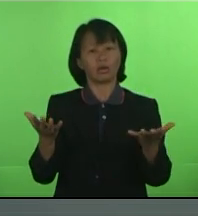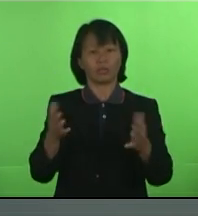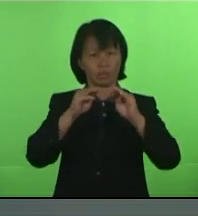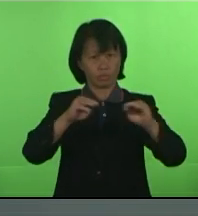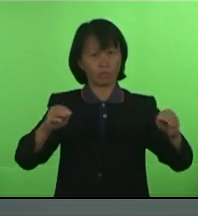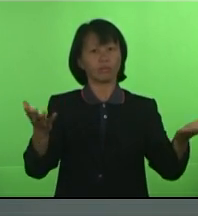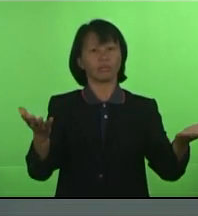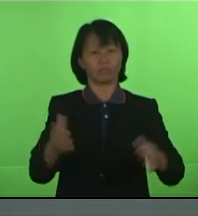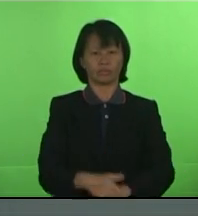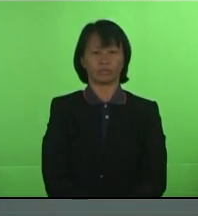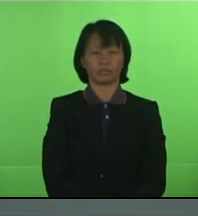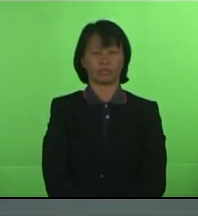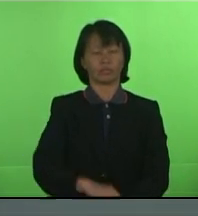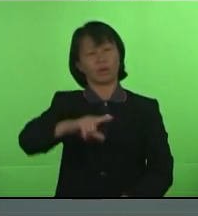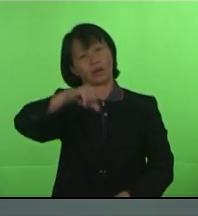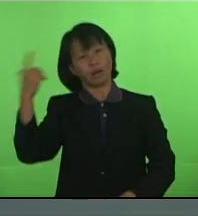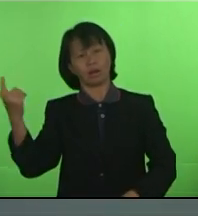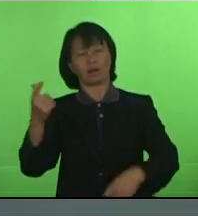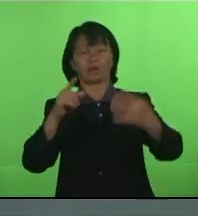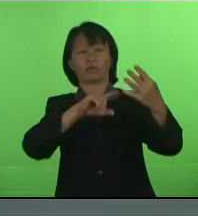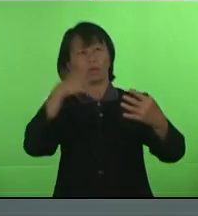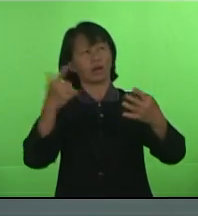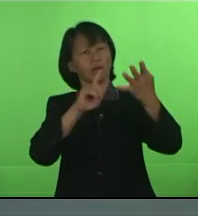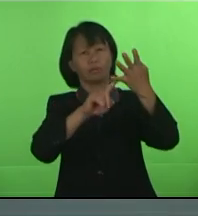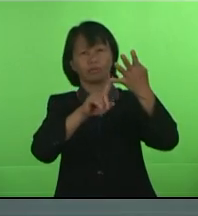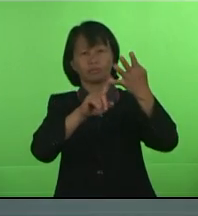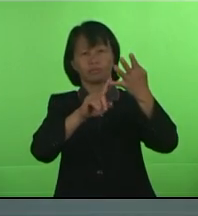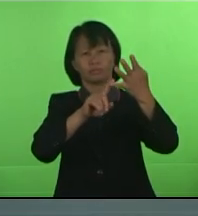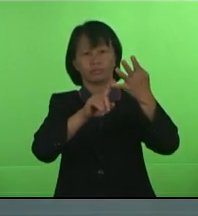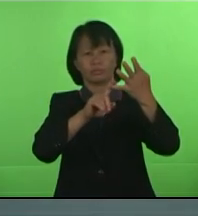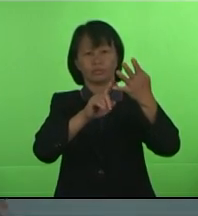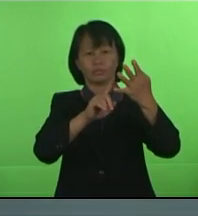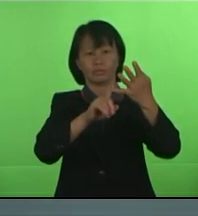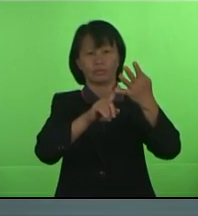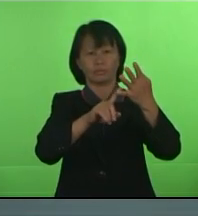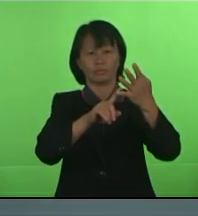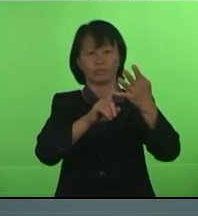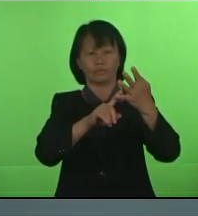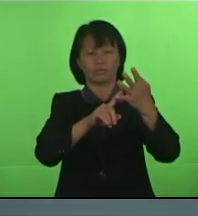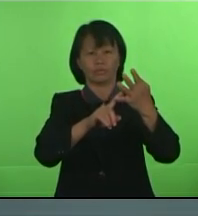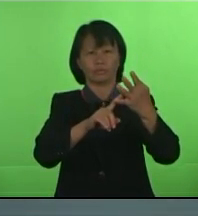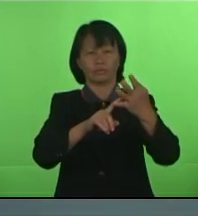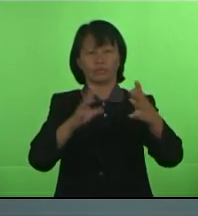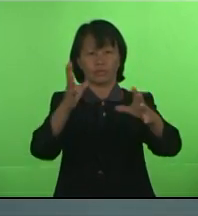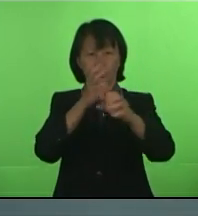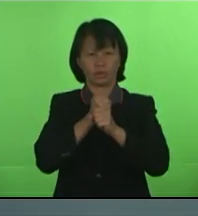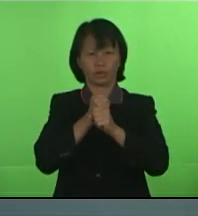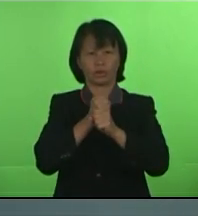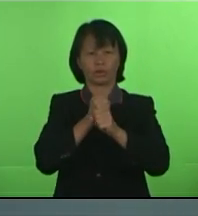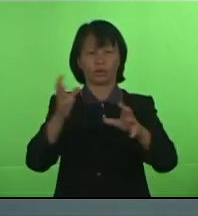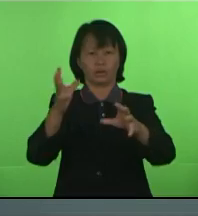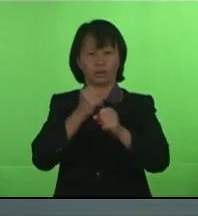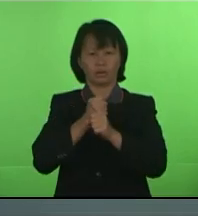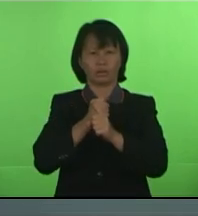students? Another equally important one, which also our Prime Minister has kept on emphasizing, is